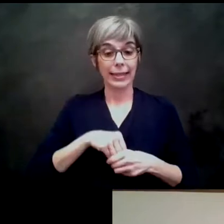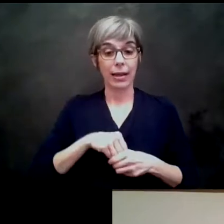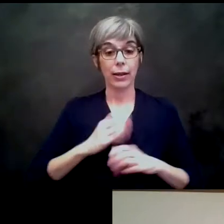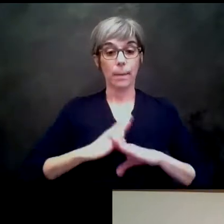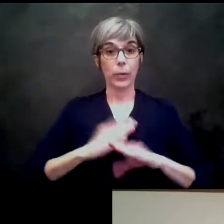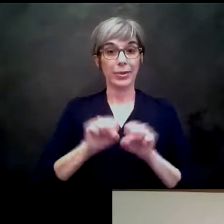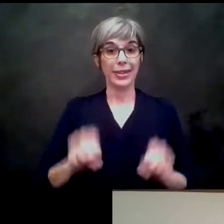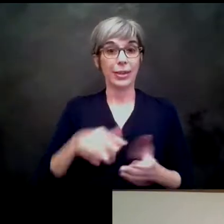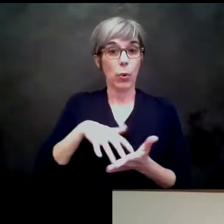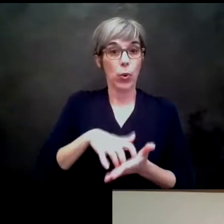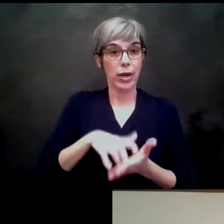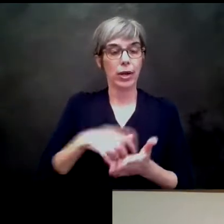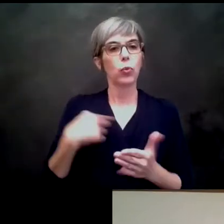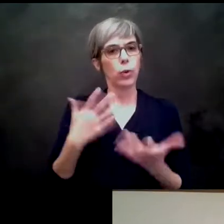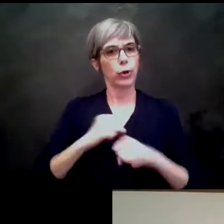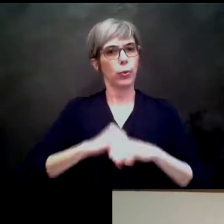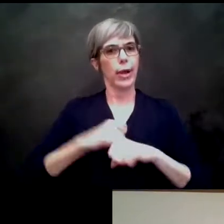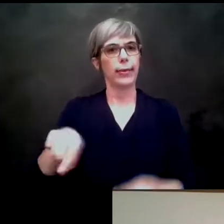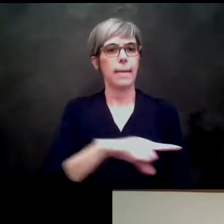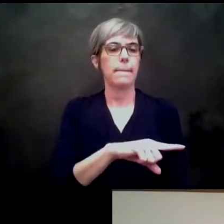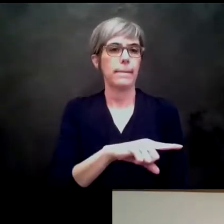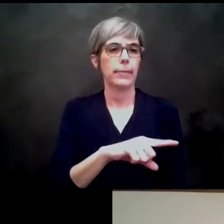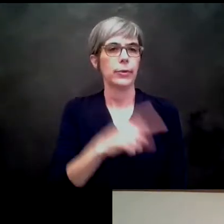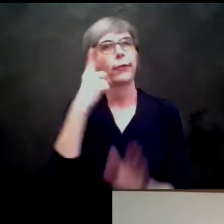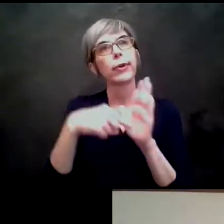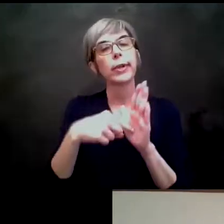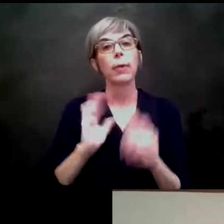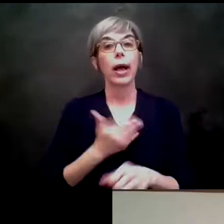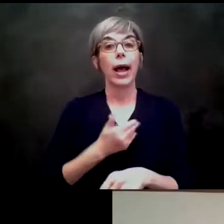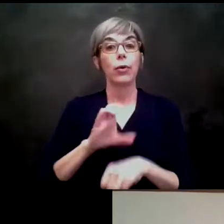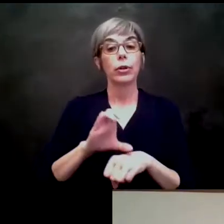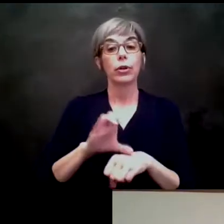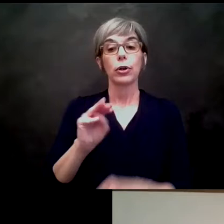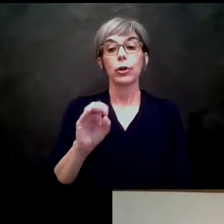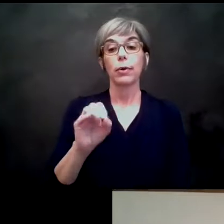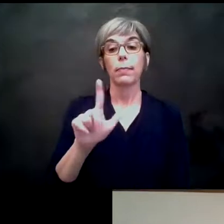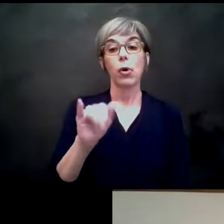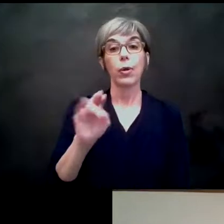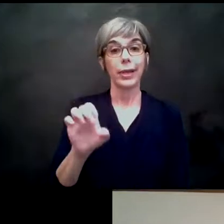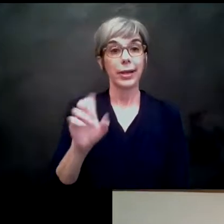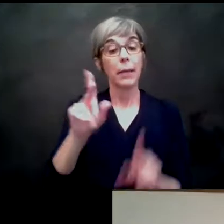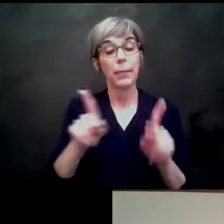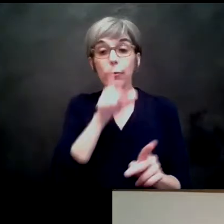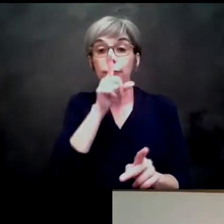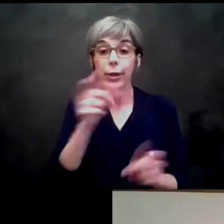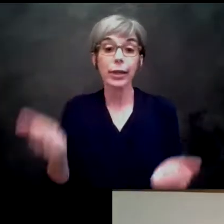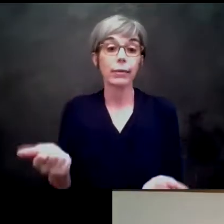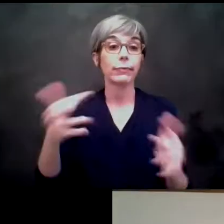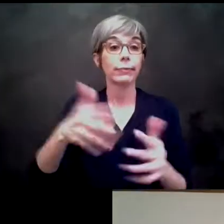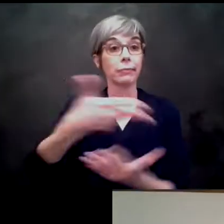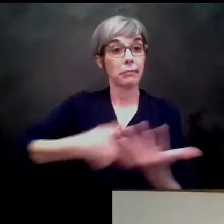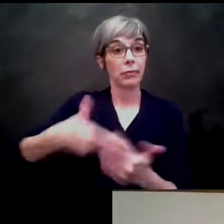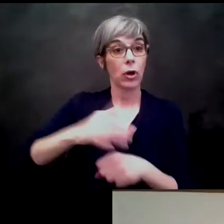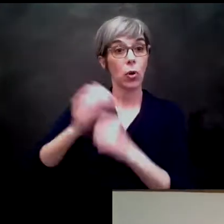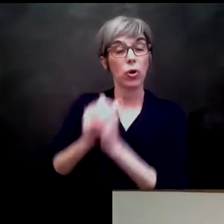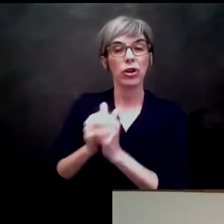church in Moline, I don't look for us to return to face-to-face worship until probably